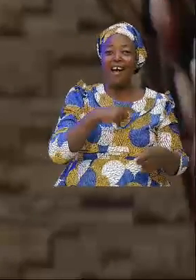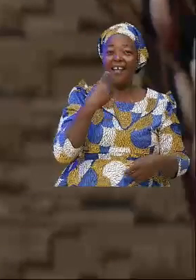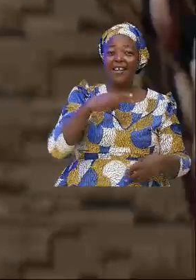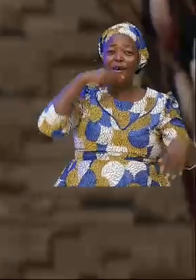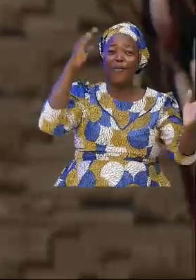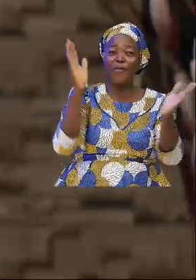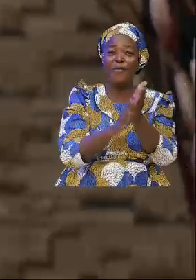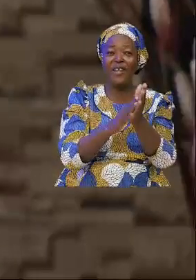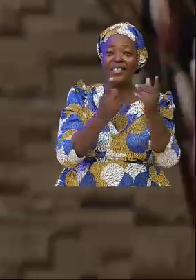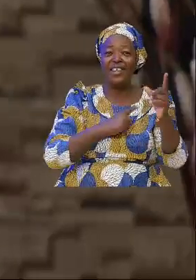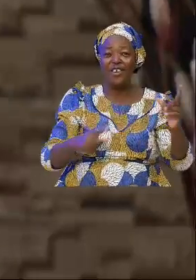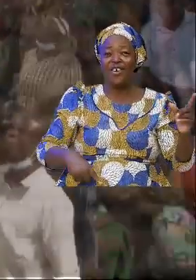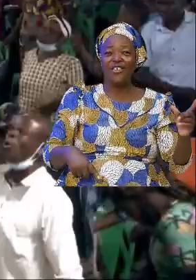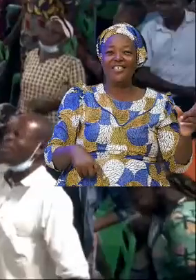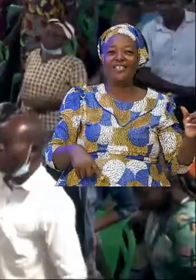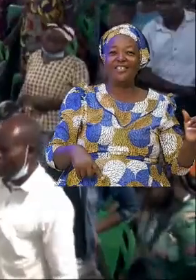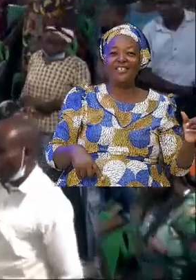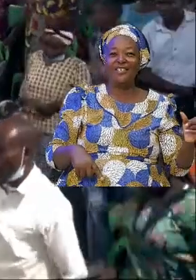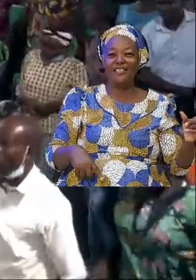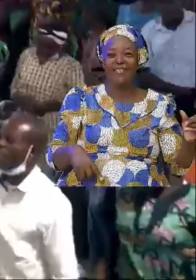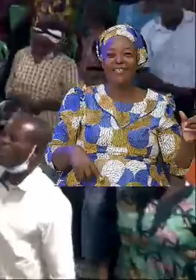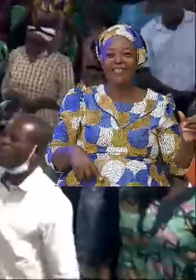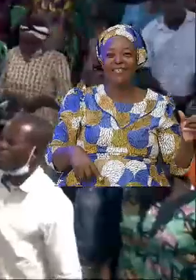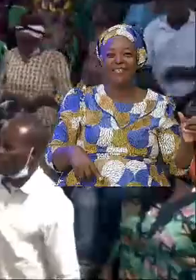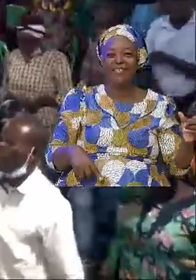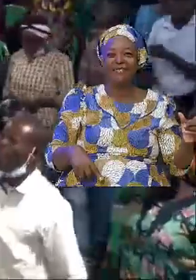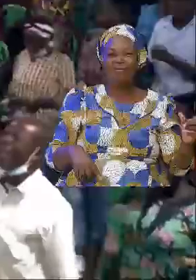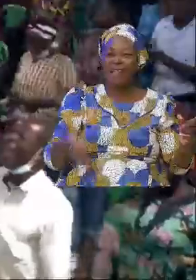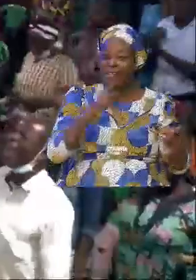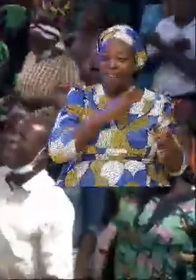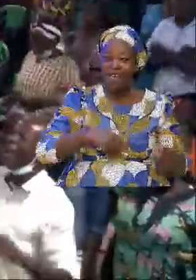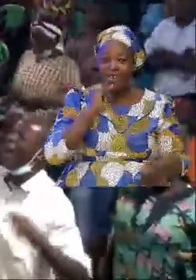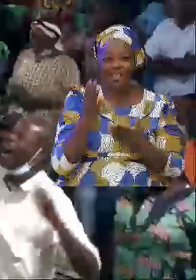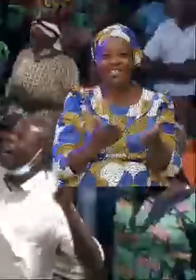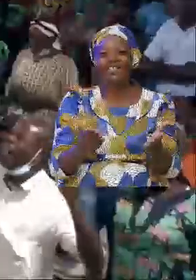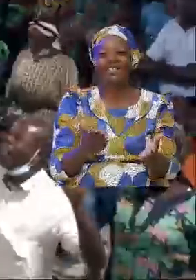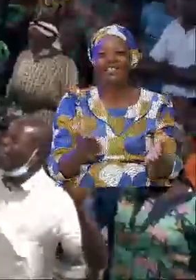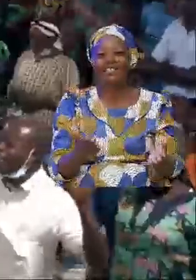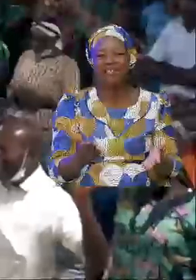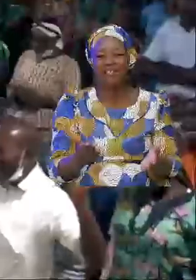Praise the Lord. I said, praise the Lord.